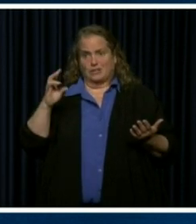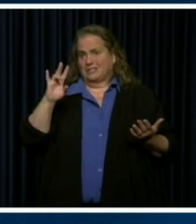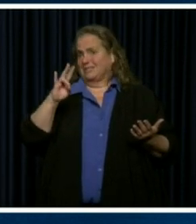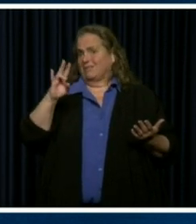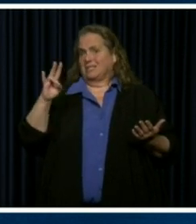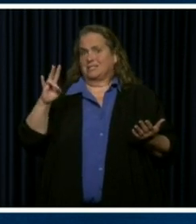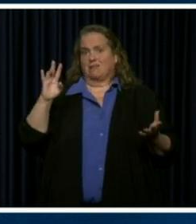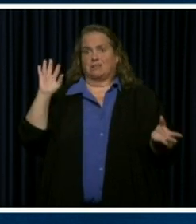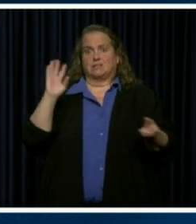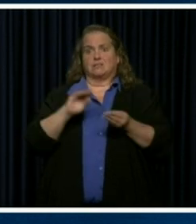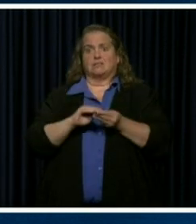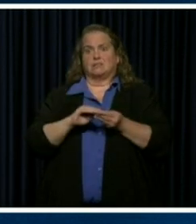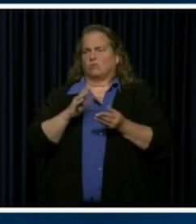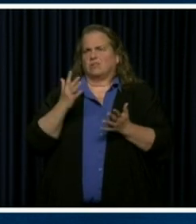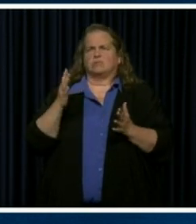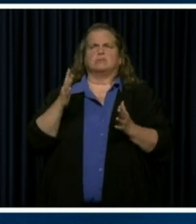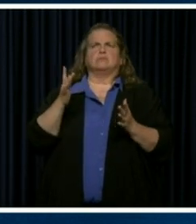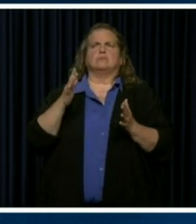477,